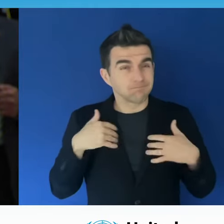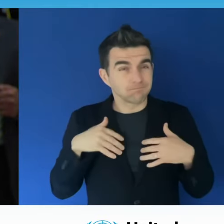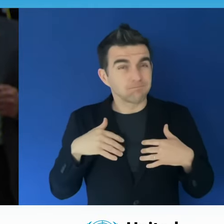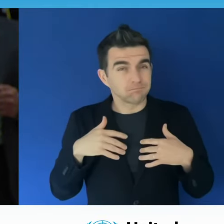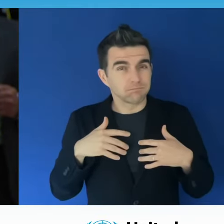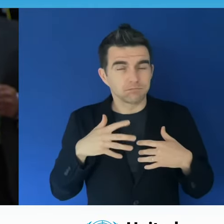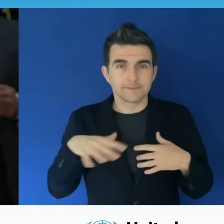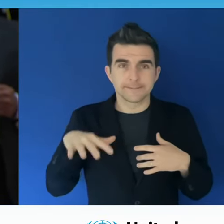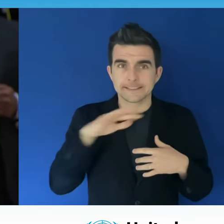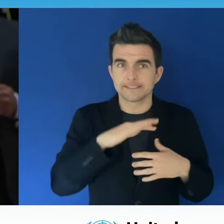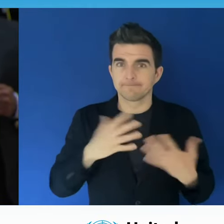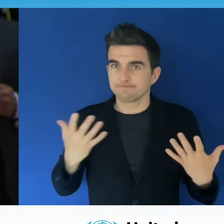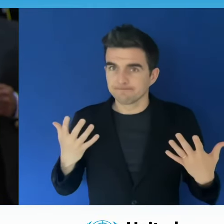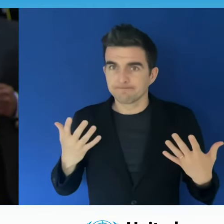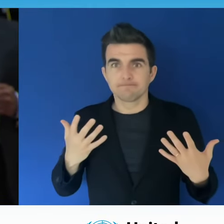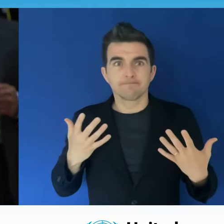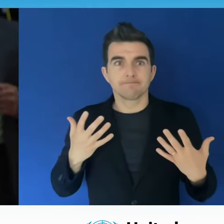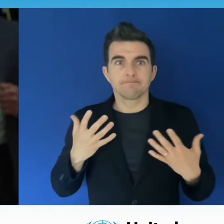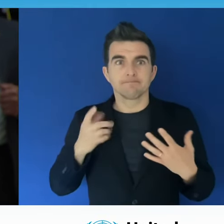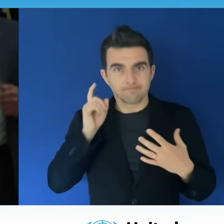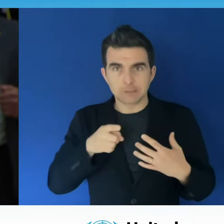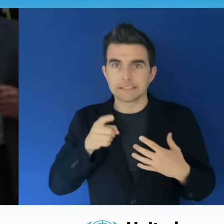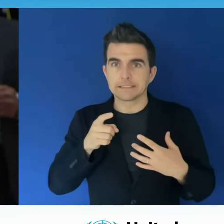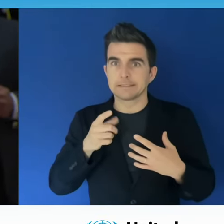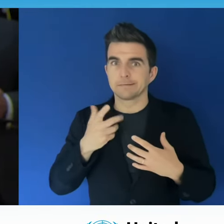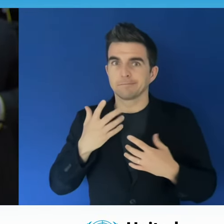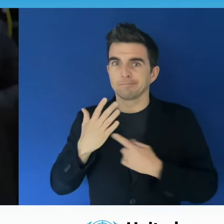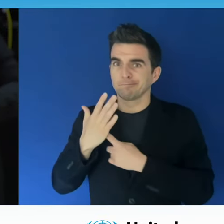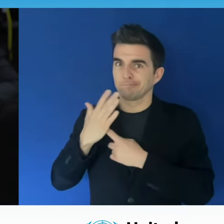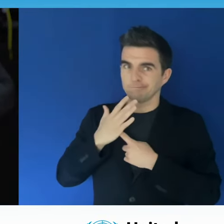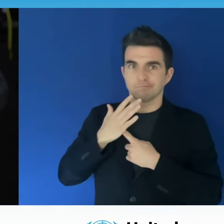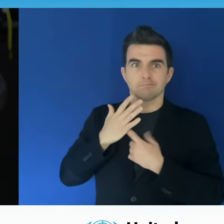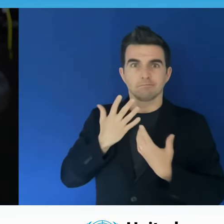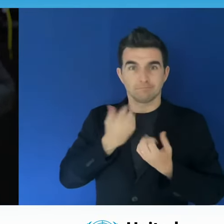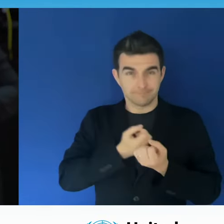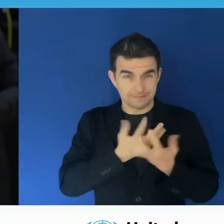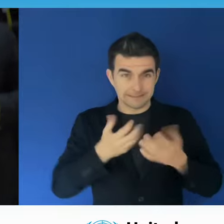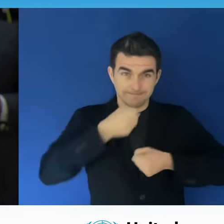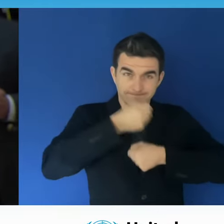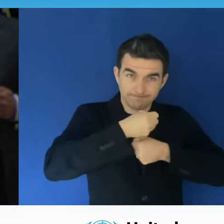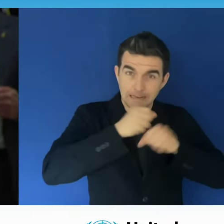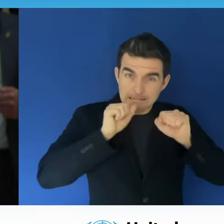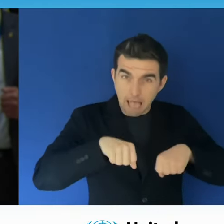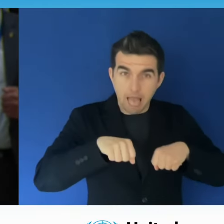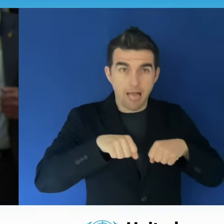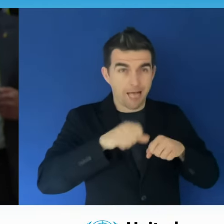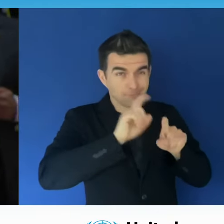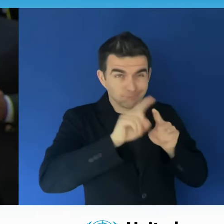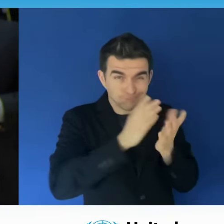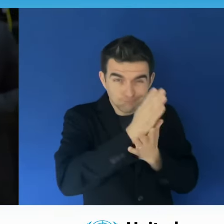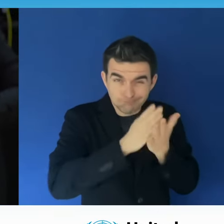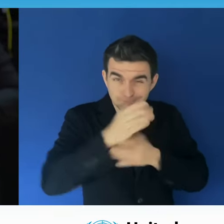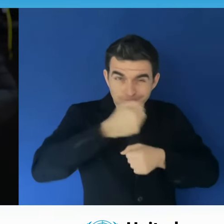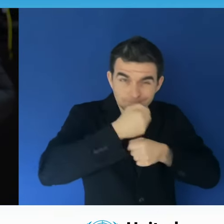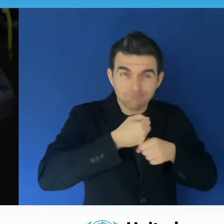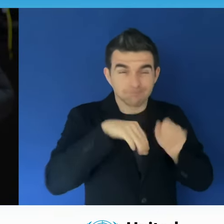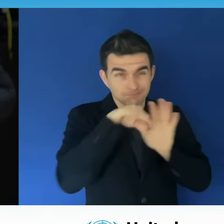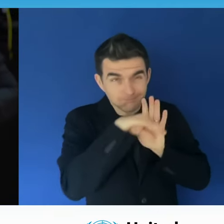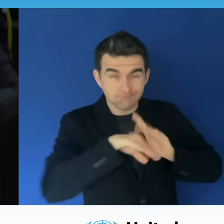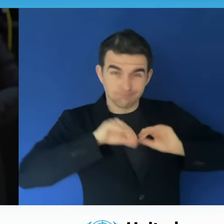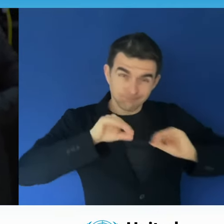realize that we, if we are in safety, have a roof over our head, and enough food to get us through the